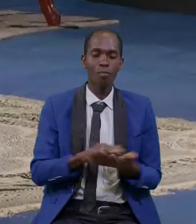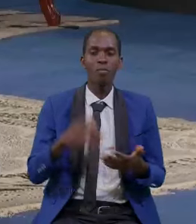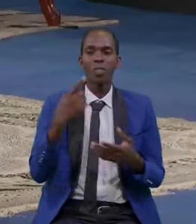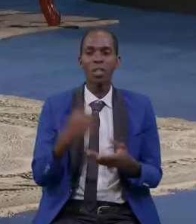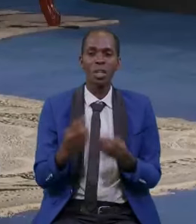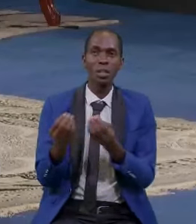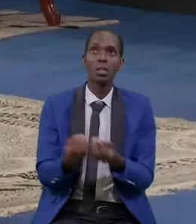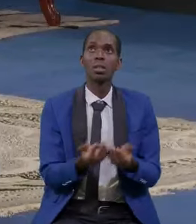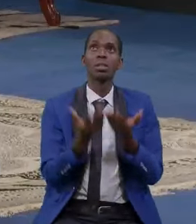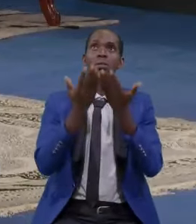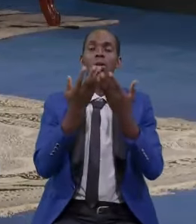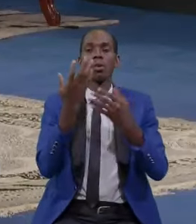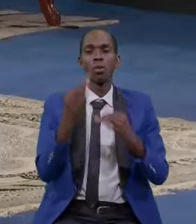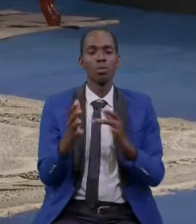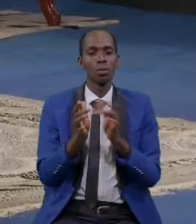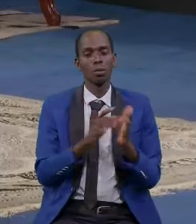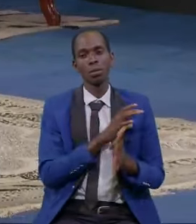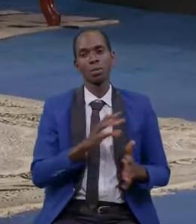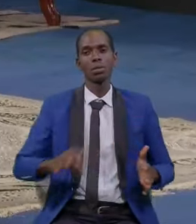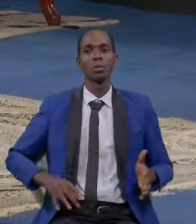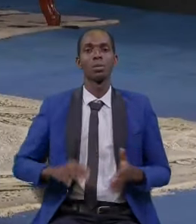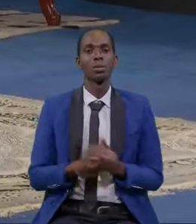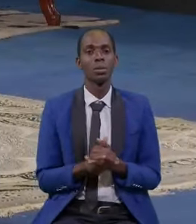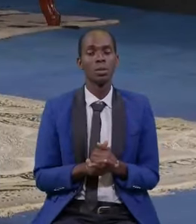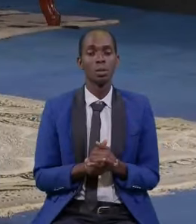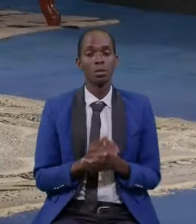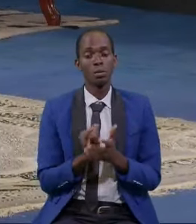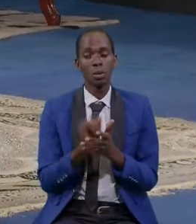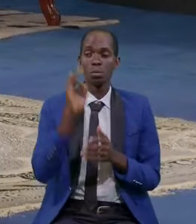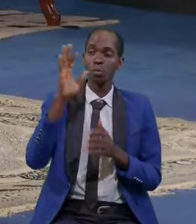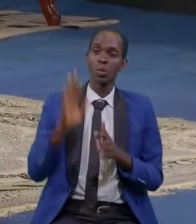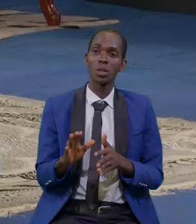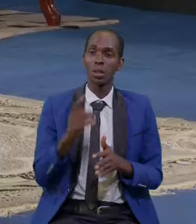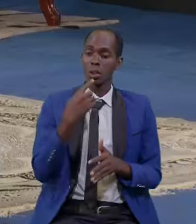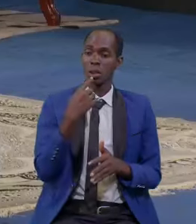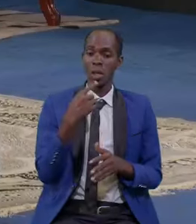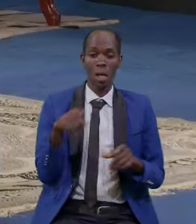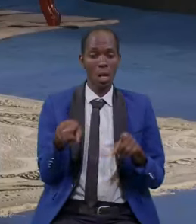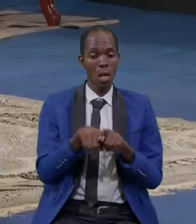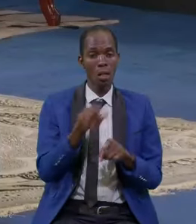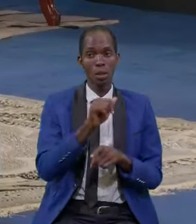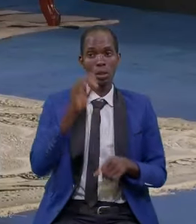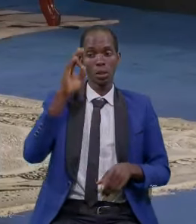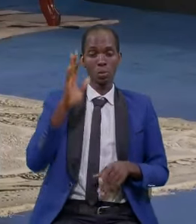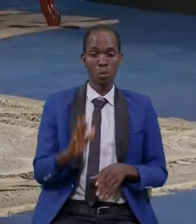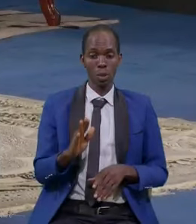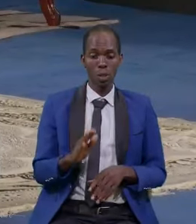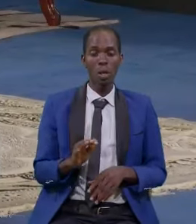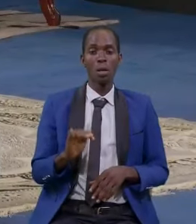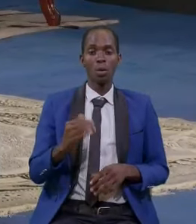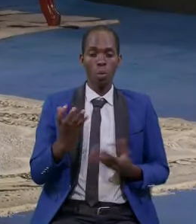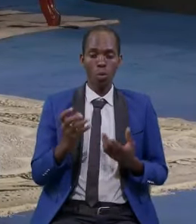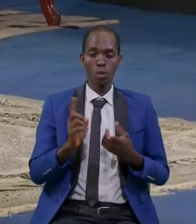of Jesus Christ. He says, as a preacher, he wants to tell the